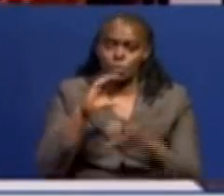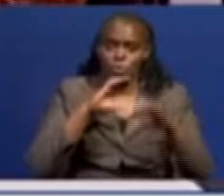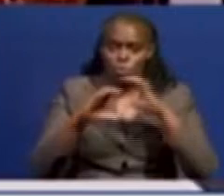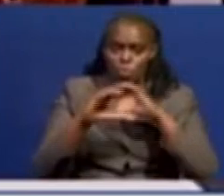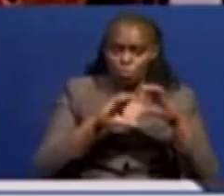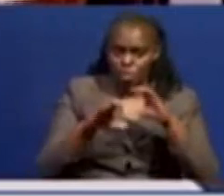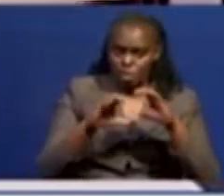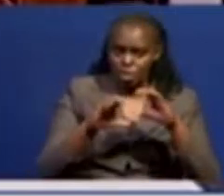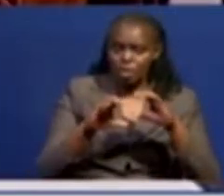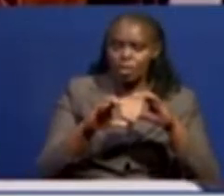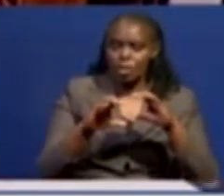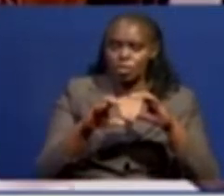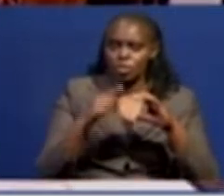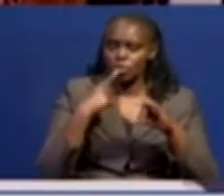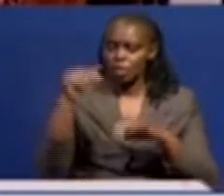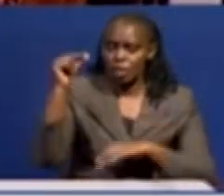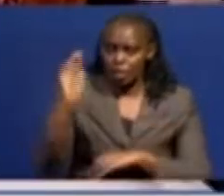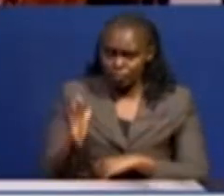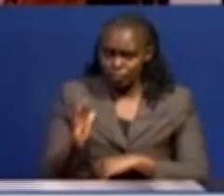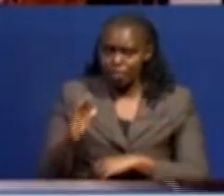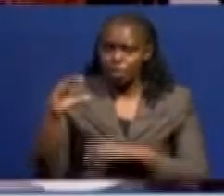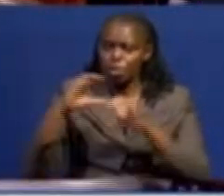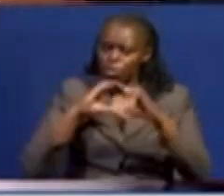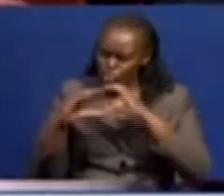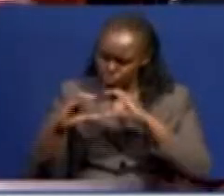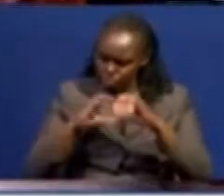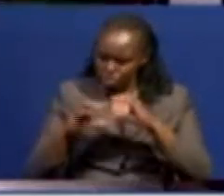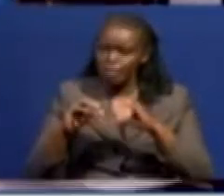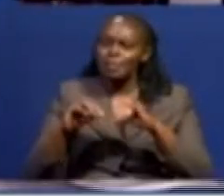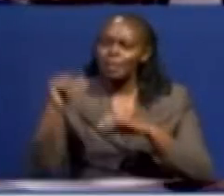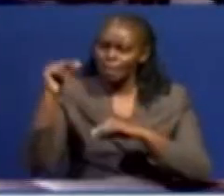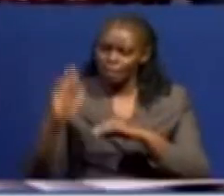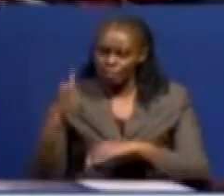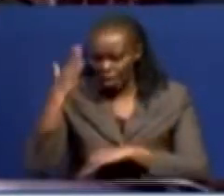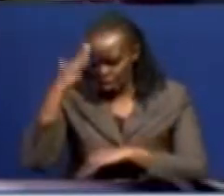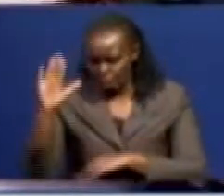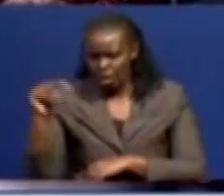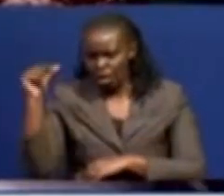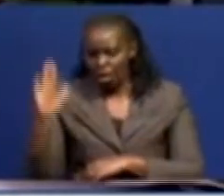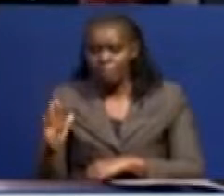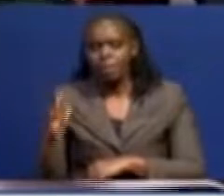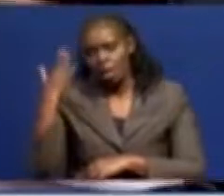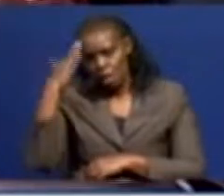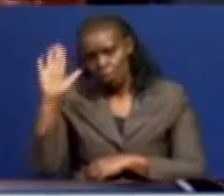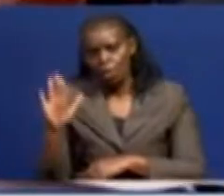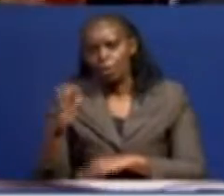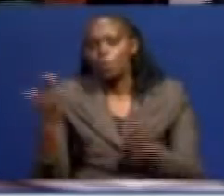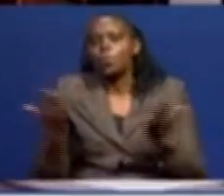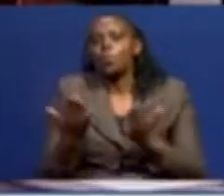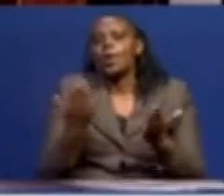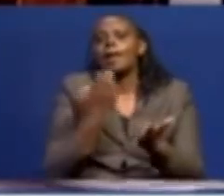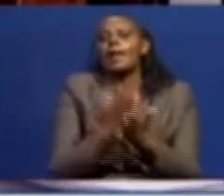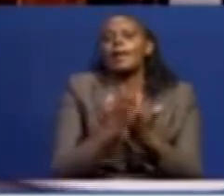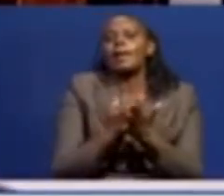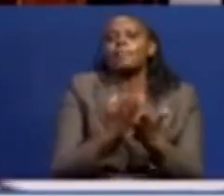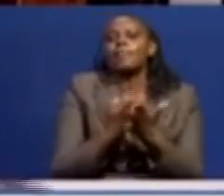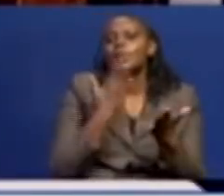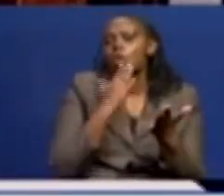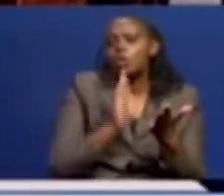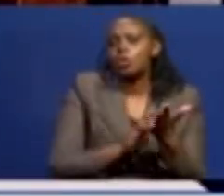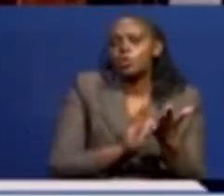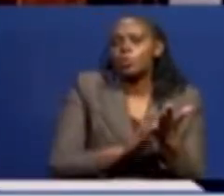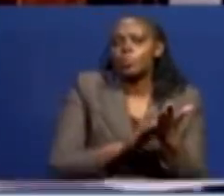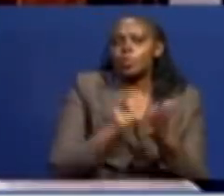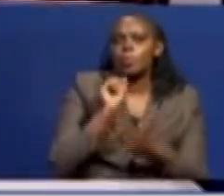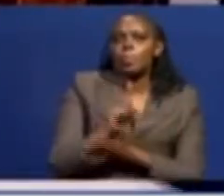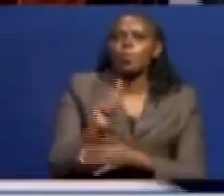Was this communication ever made known to the governor? Yes, it was made to the governor. Where in your evidence